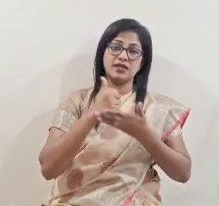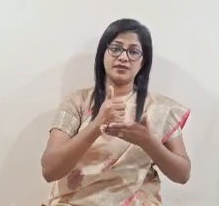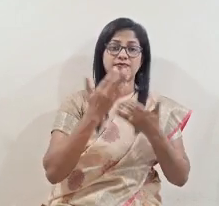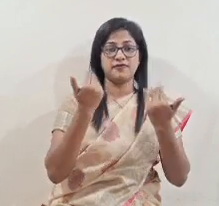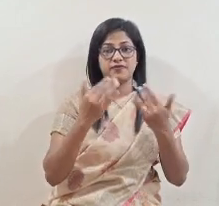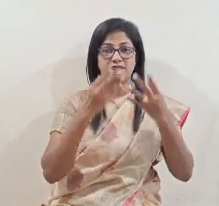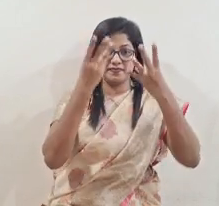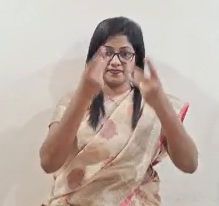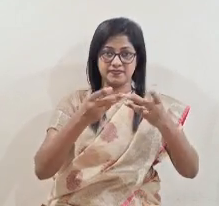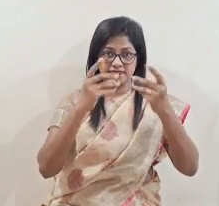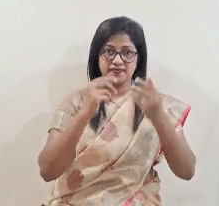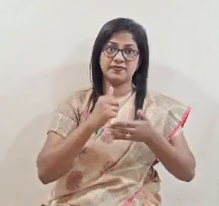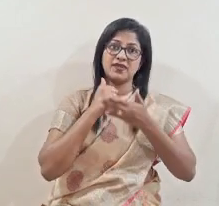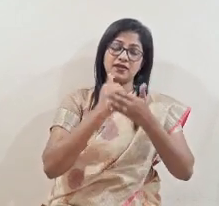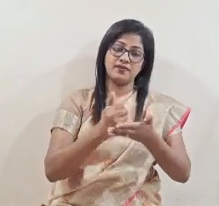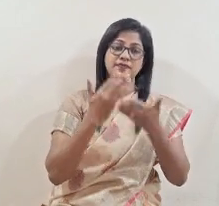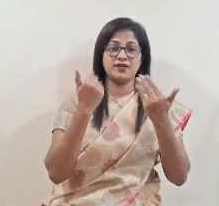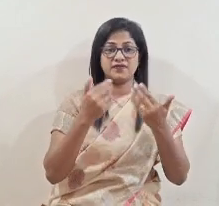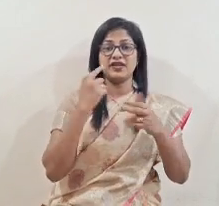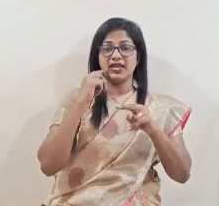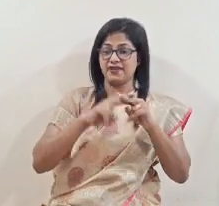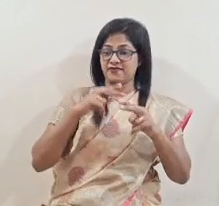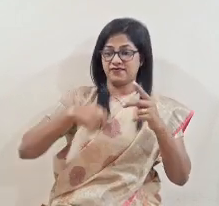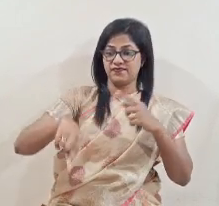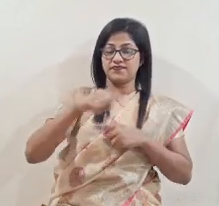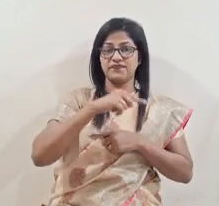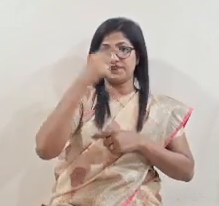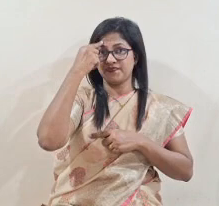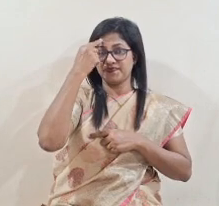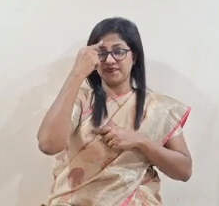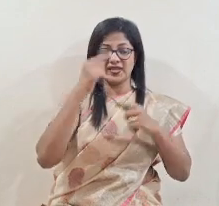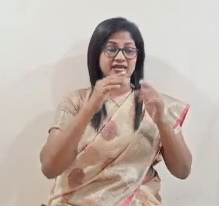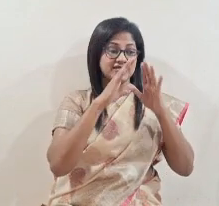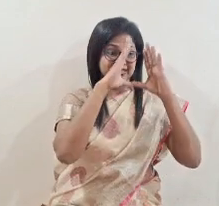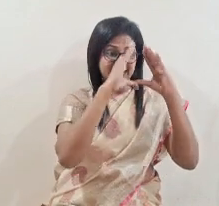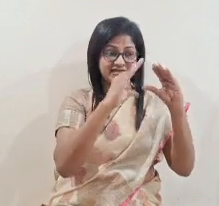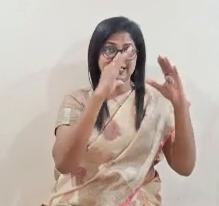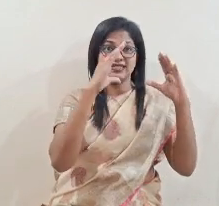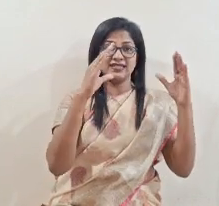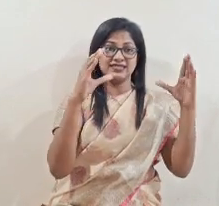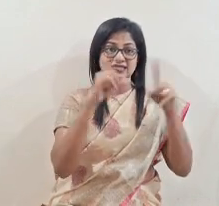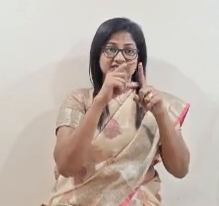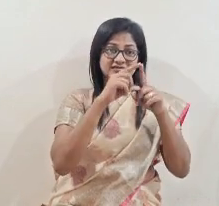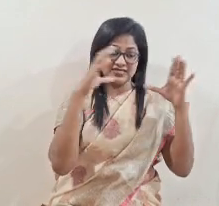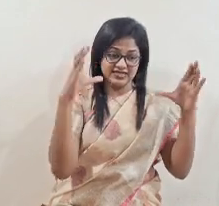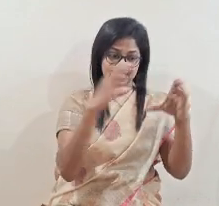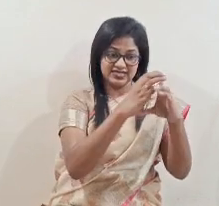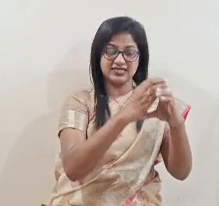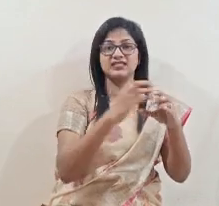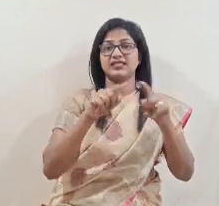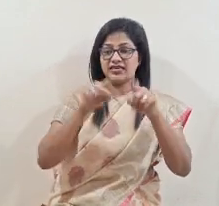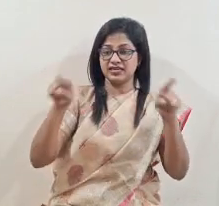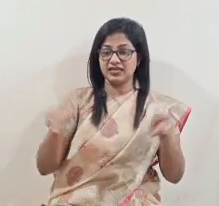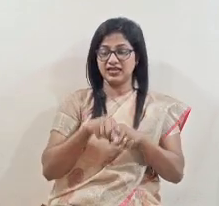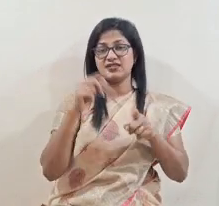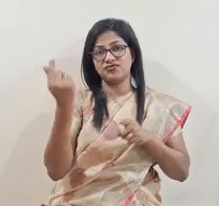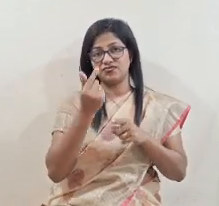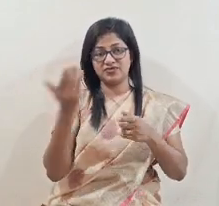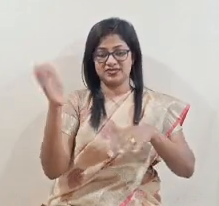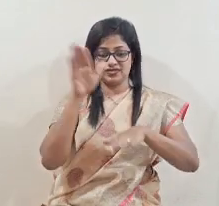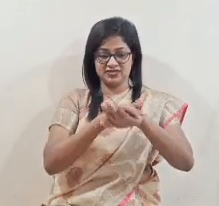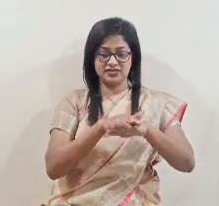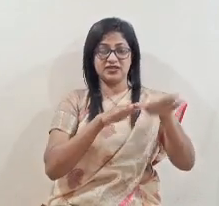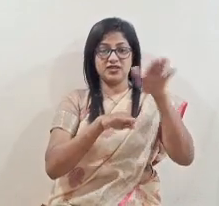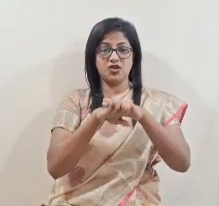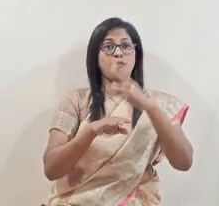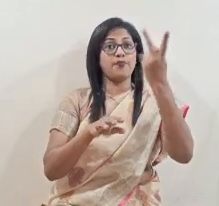overlay both of the layers together and find a way to calculate and actually get those